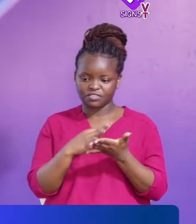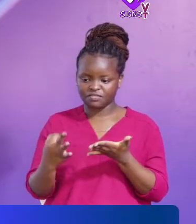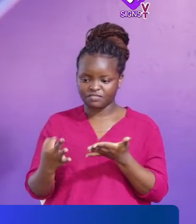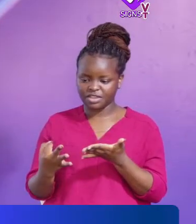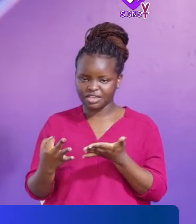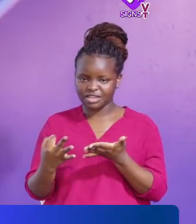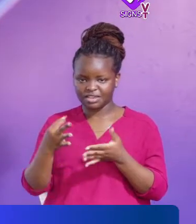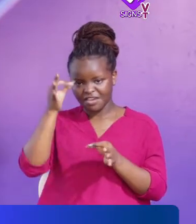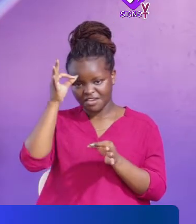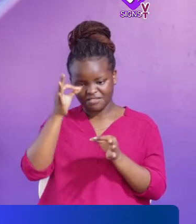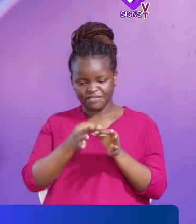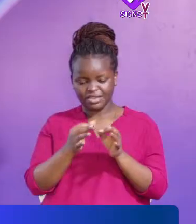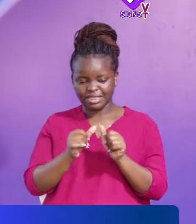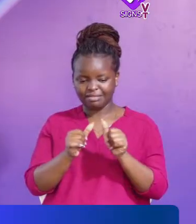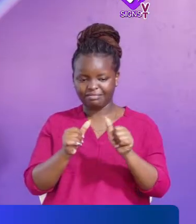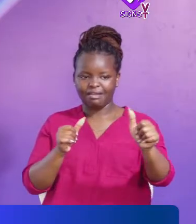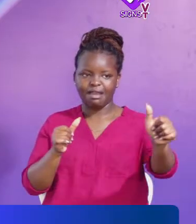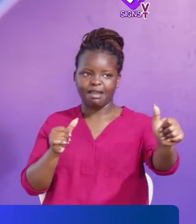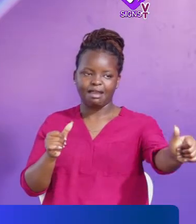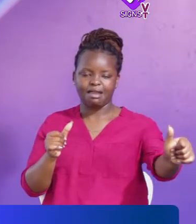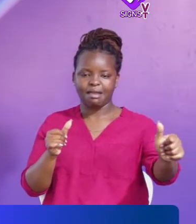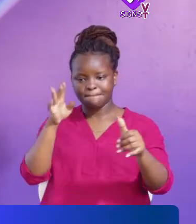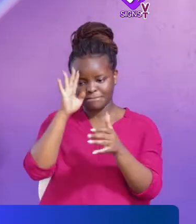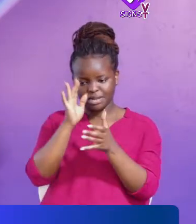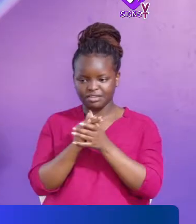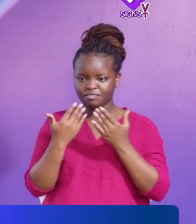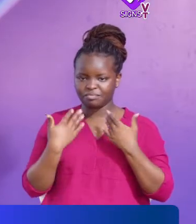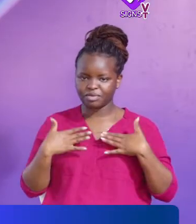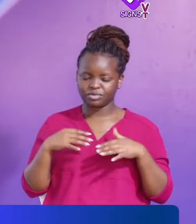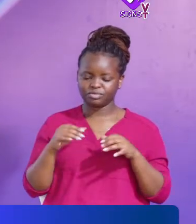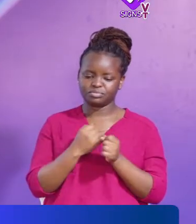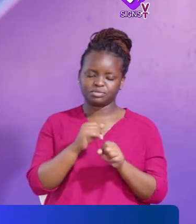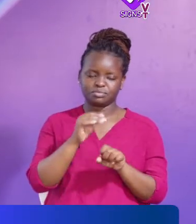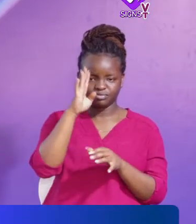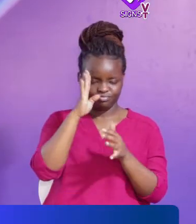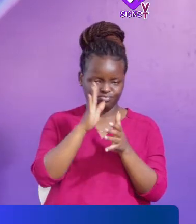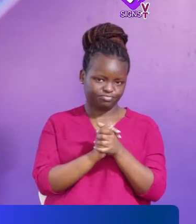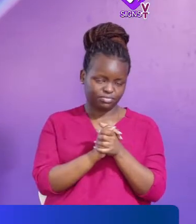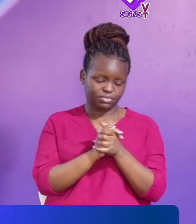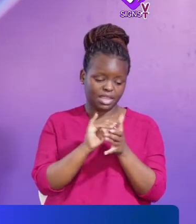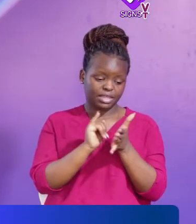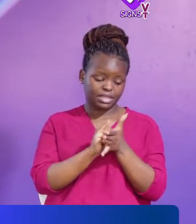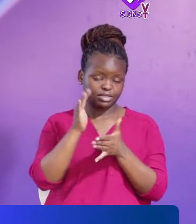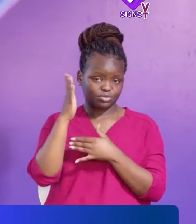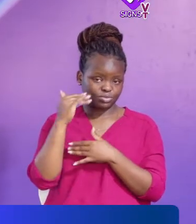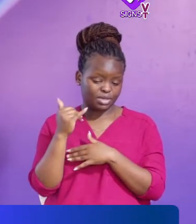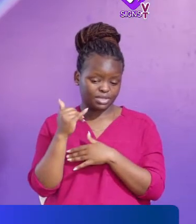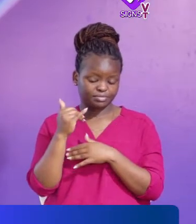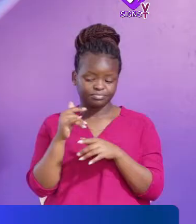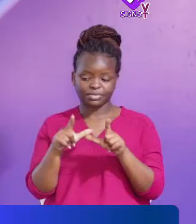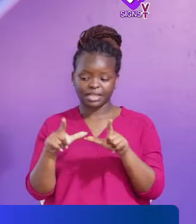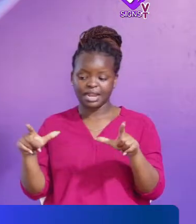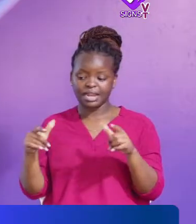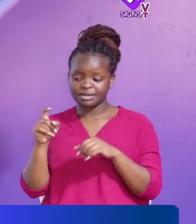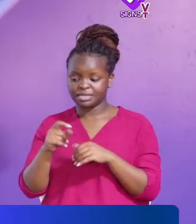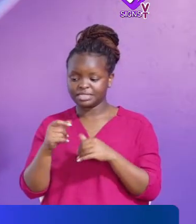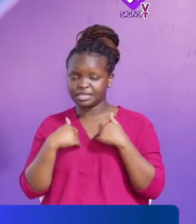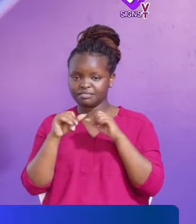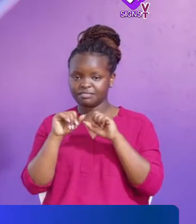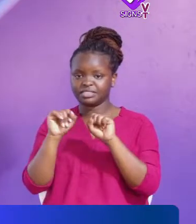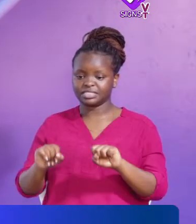goes too far where you believe people you should not believe. Yeah. And that is not their fault, because a land should have a system where we